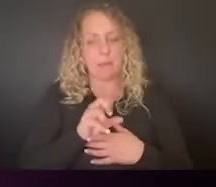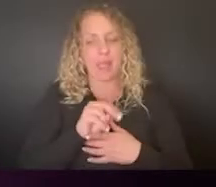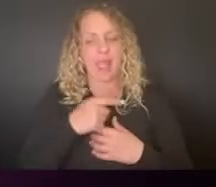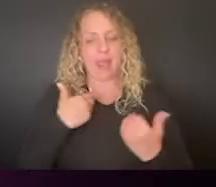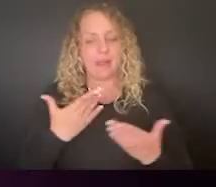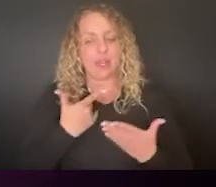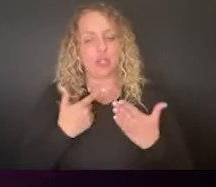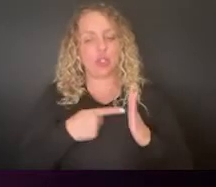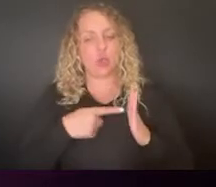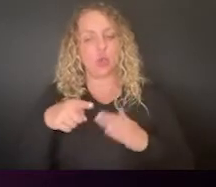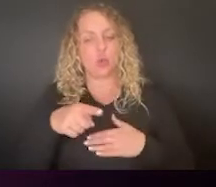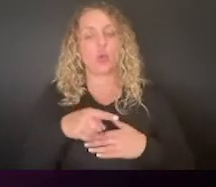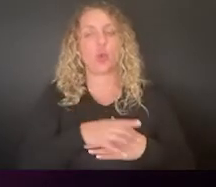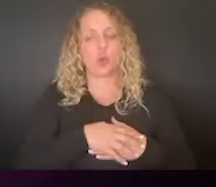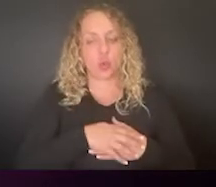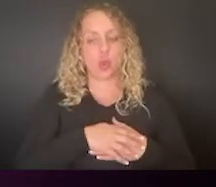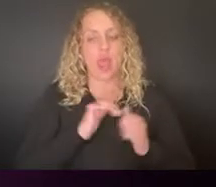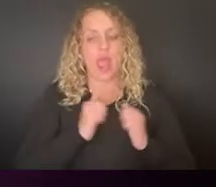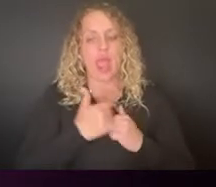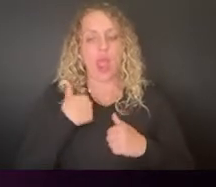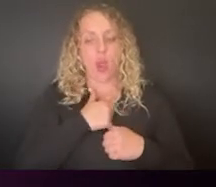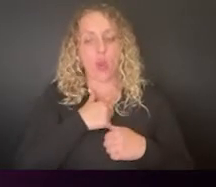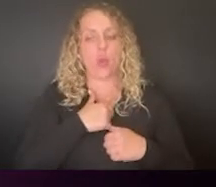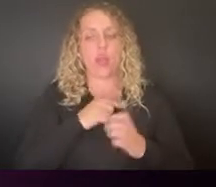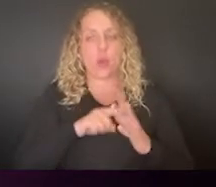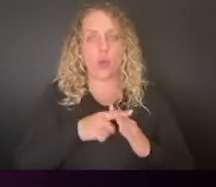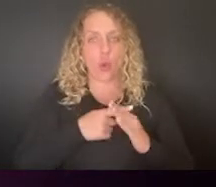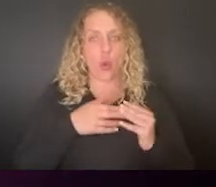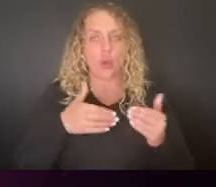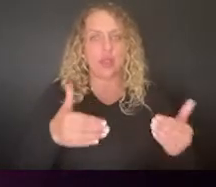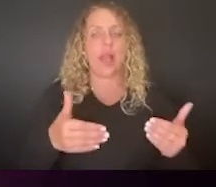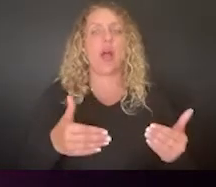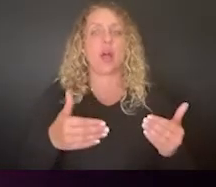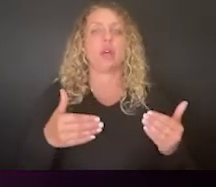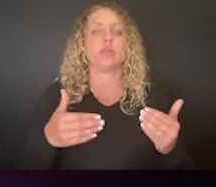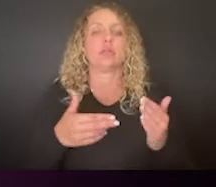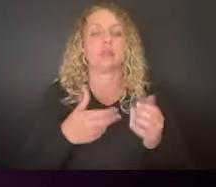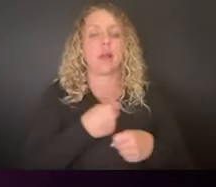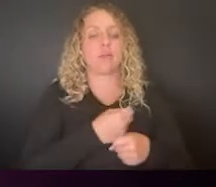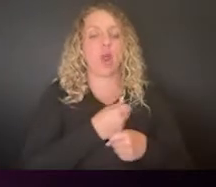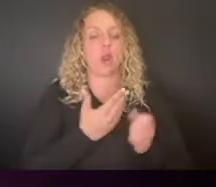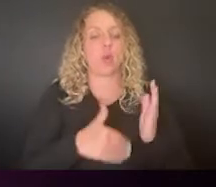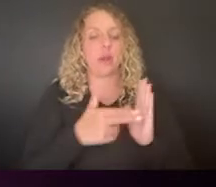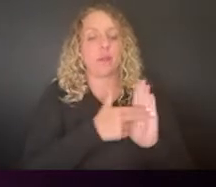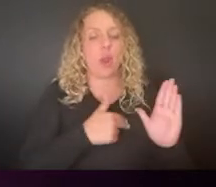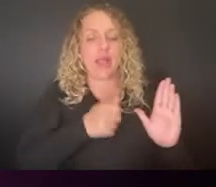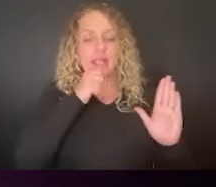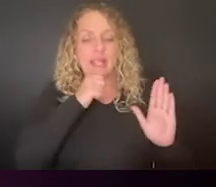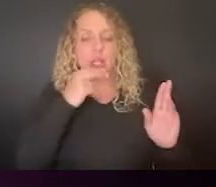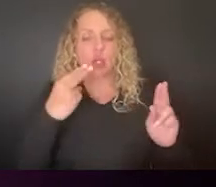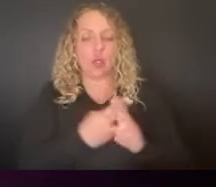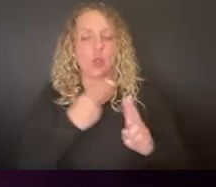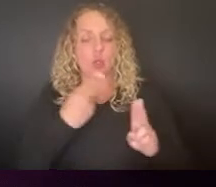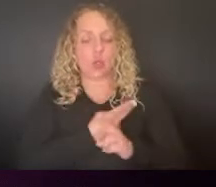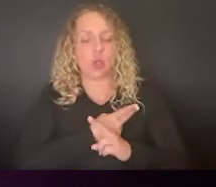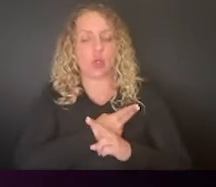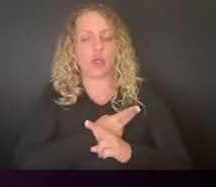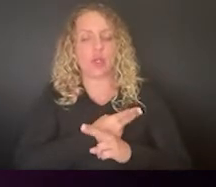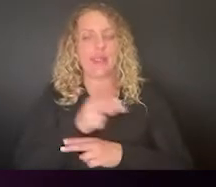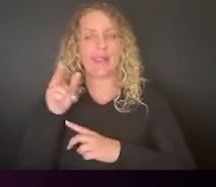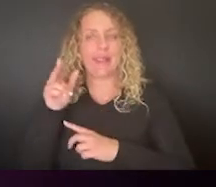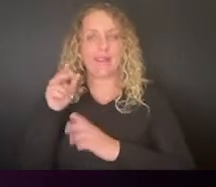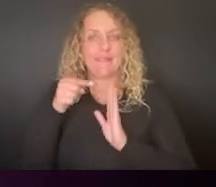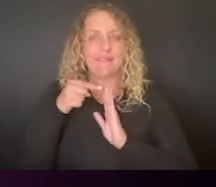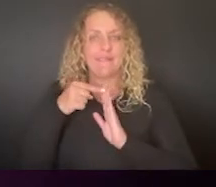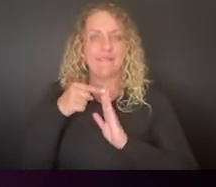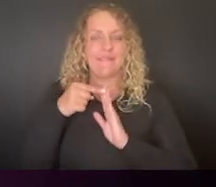Welcome, everyone. I am out of breath, but I'm also Kathleen McMahon, and I'm here today to show you how we